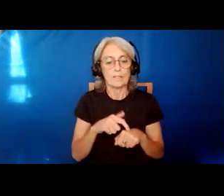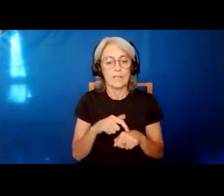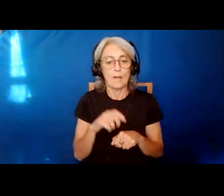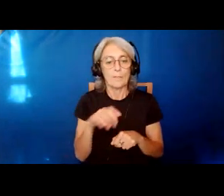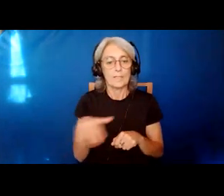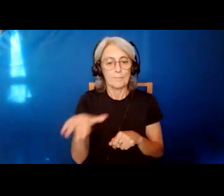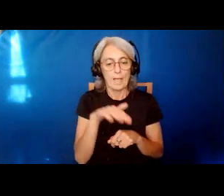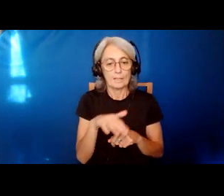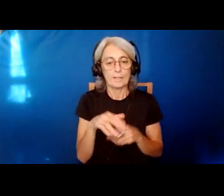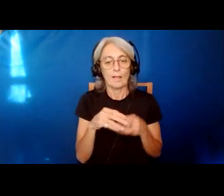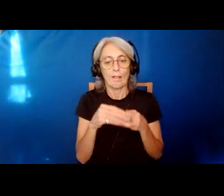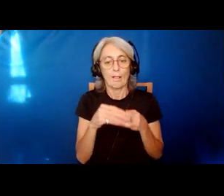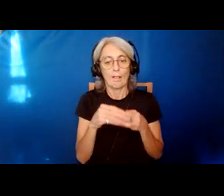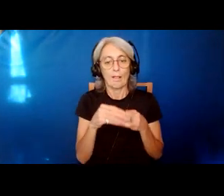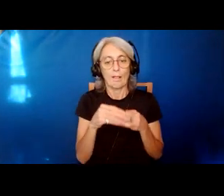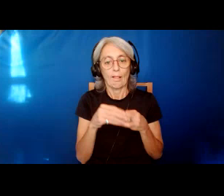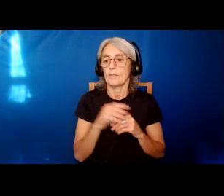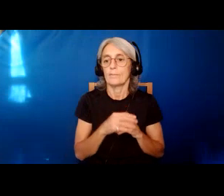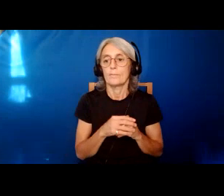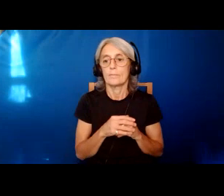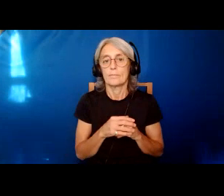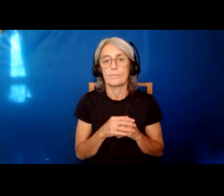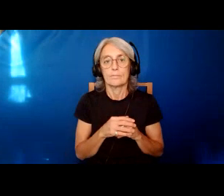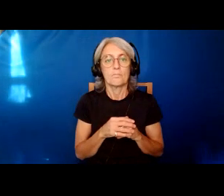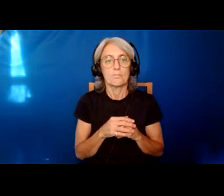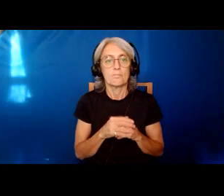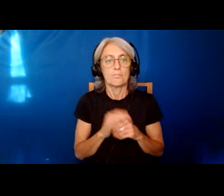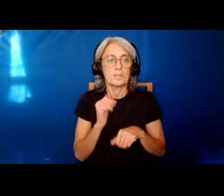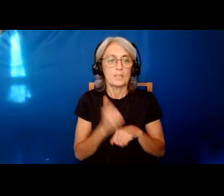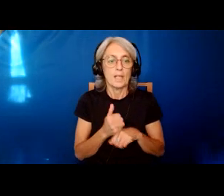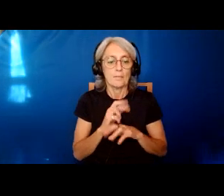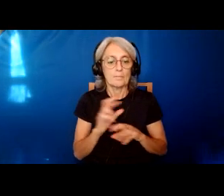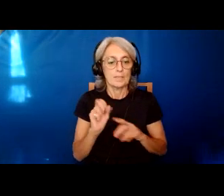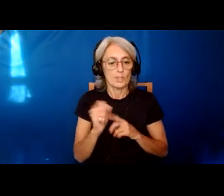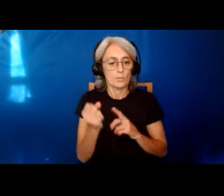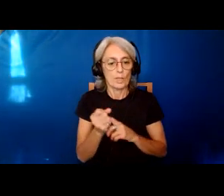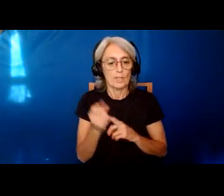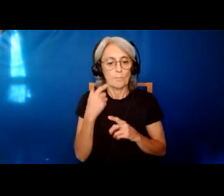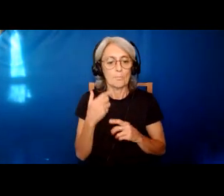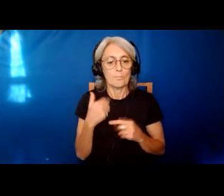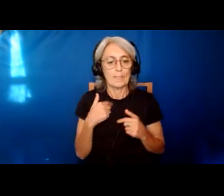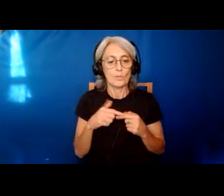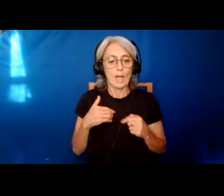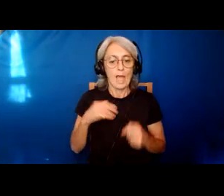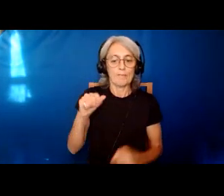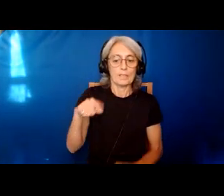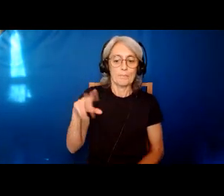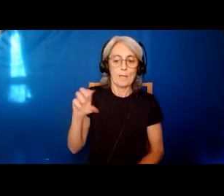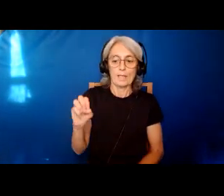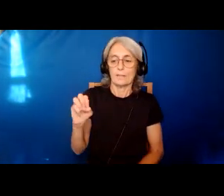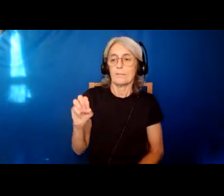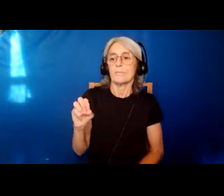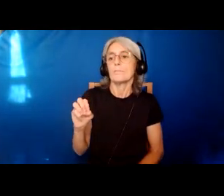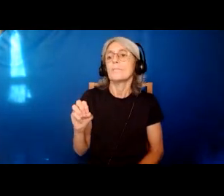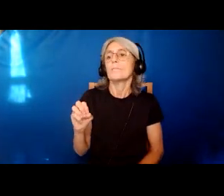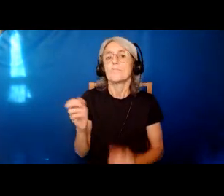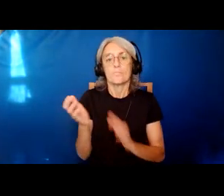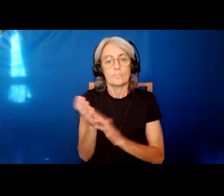leaders that have already paved the way for me to have space. And I'd like to dedicate this to my grandma and